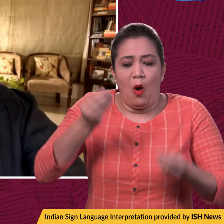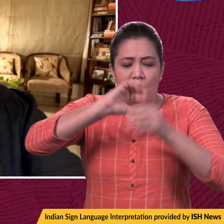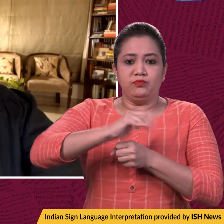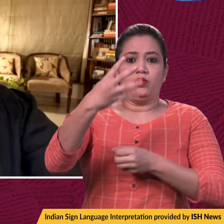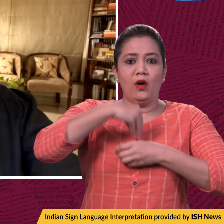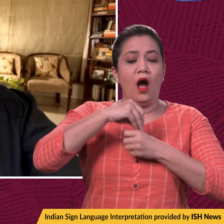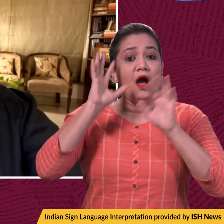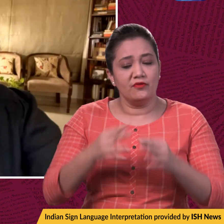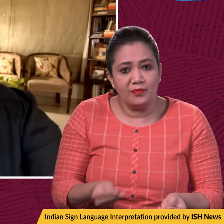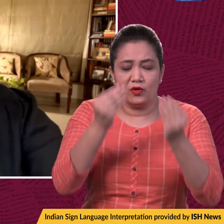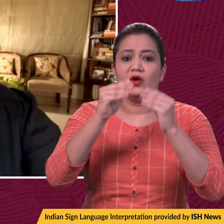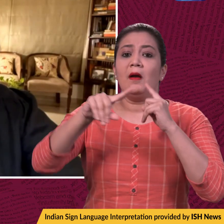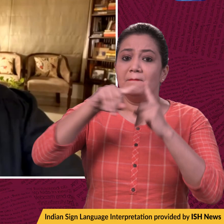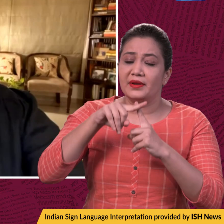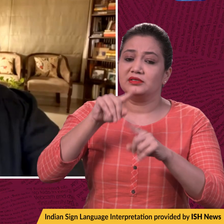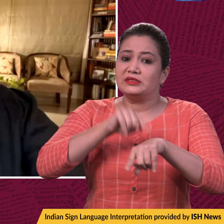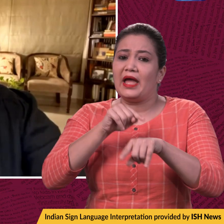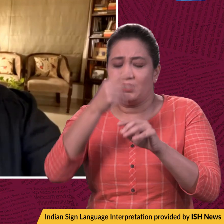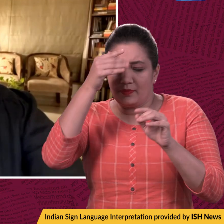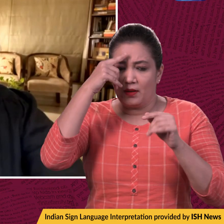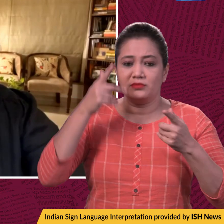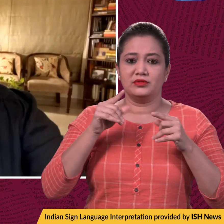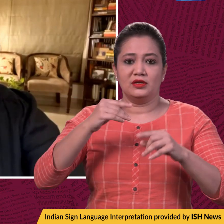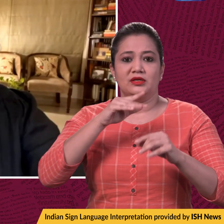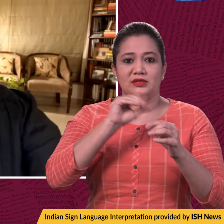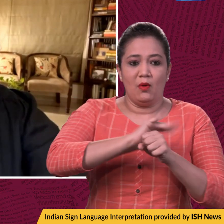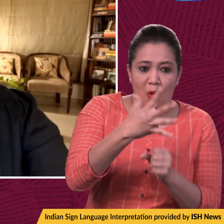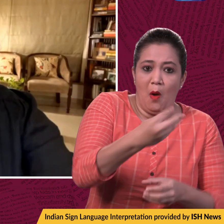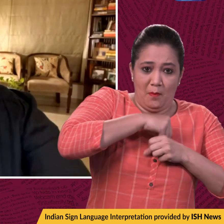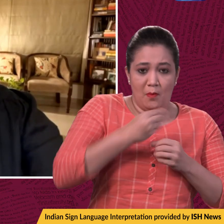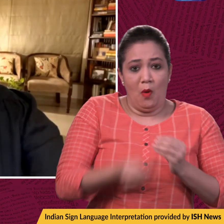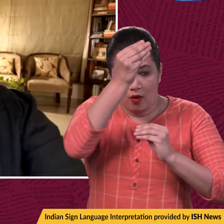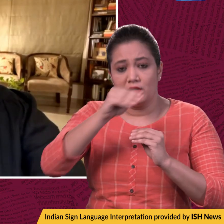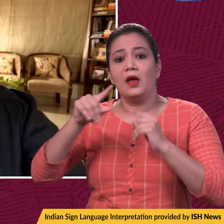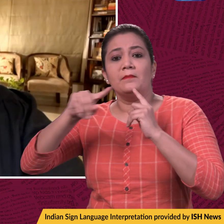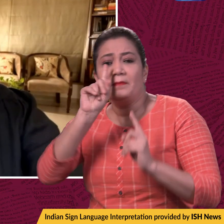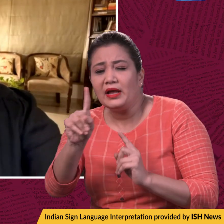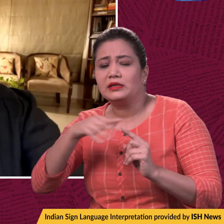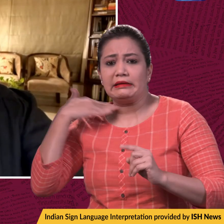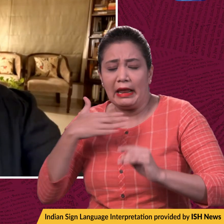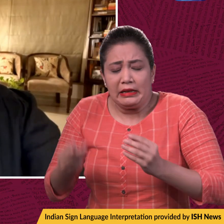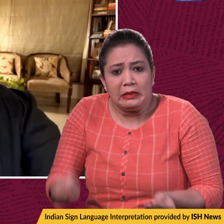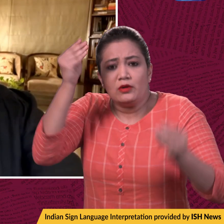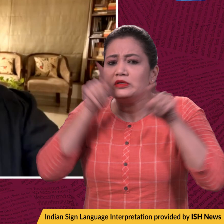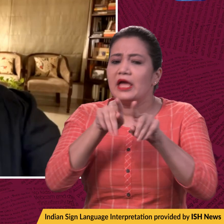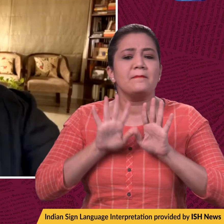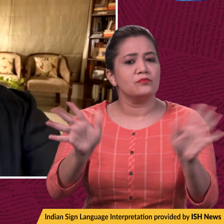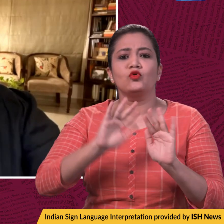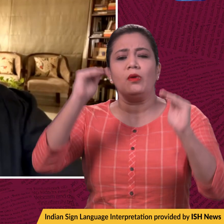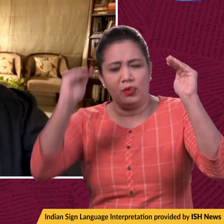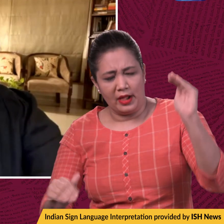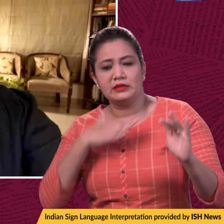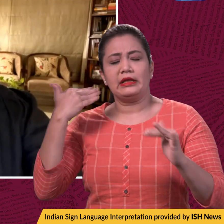people become infected, that there will be a time lag between the increase in incidence of cases and the increase in